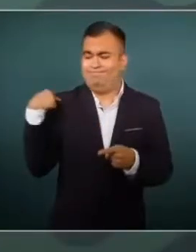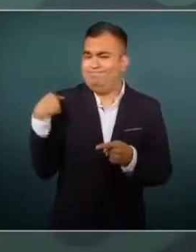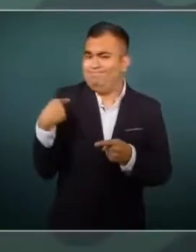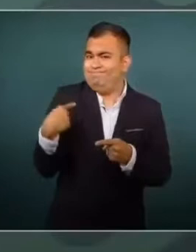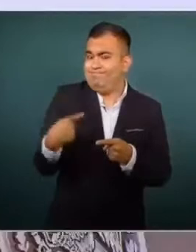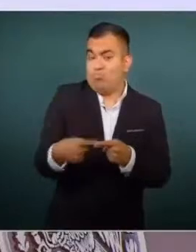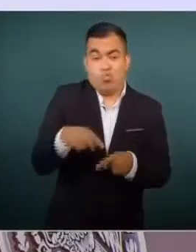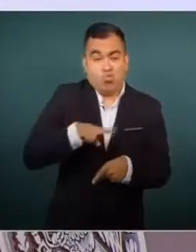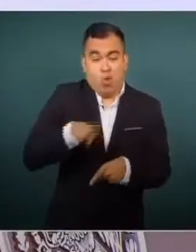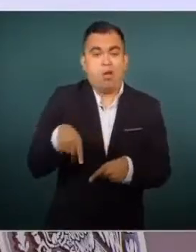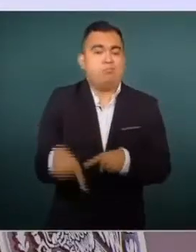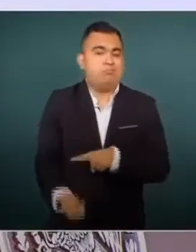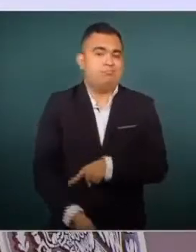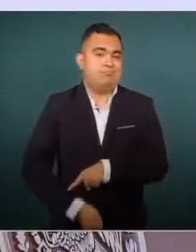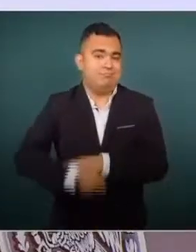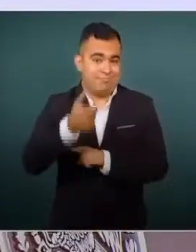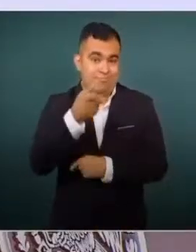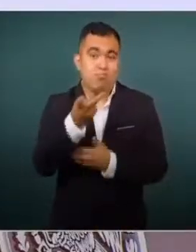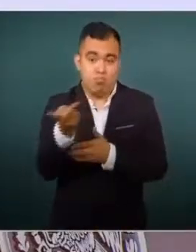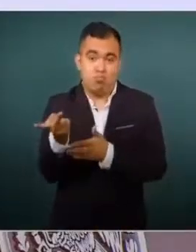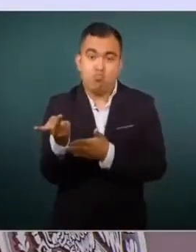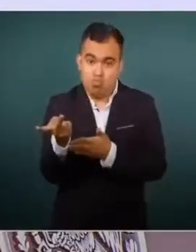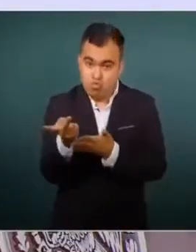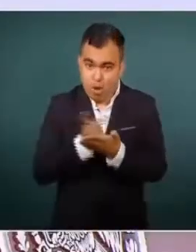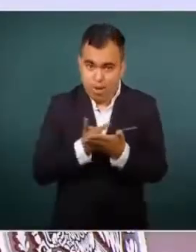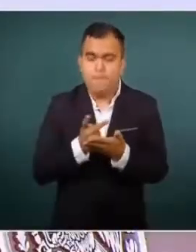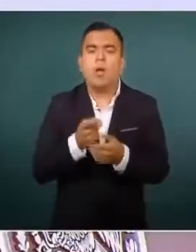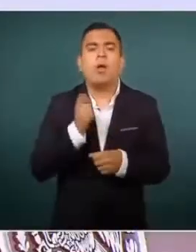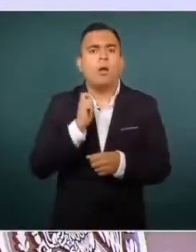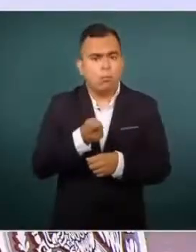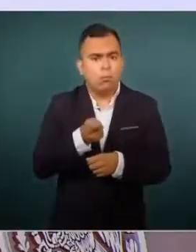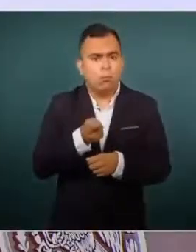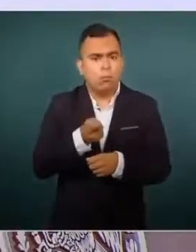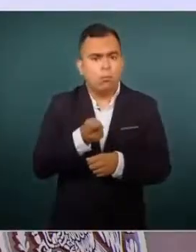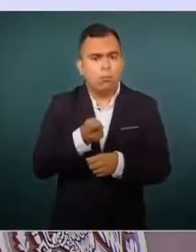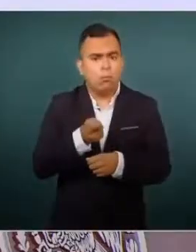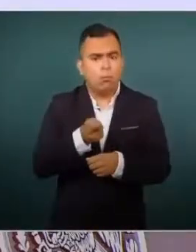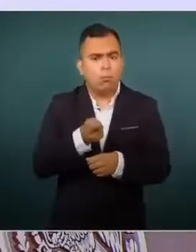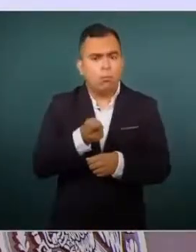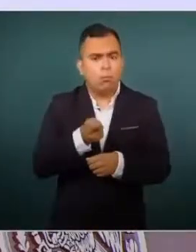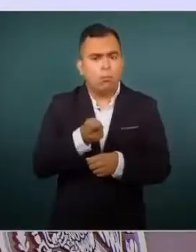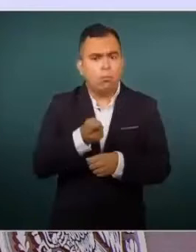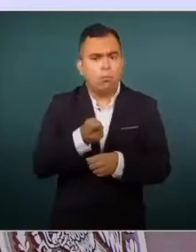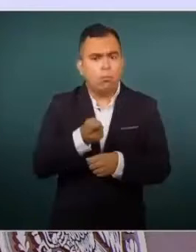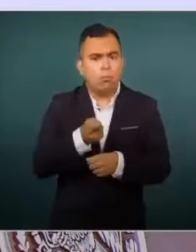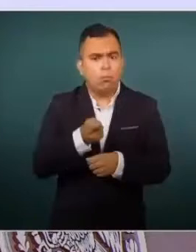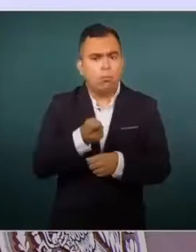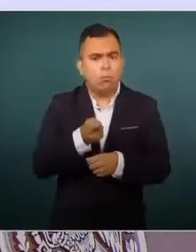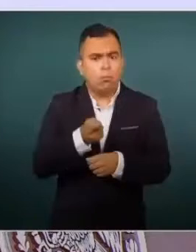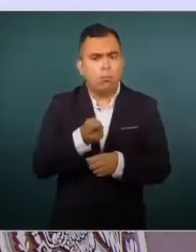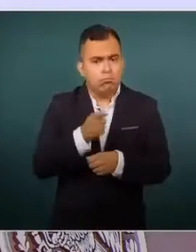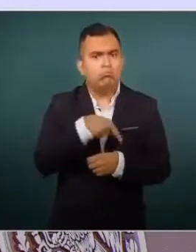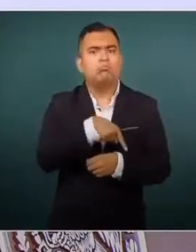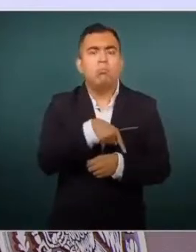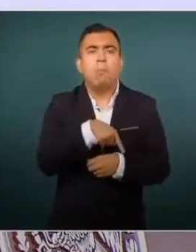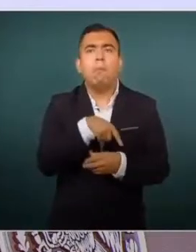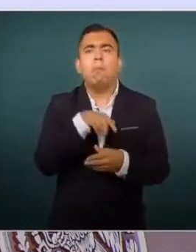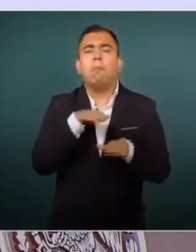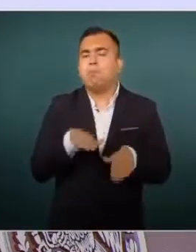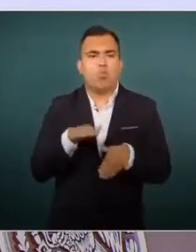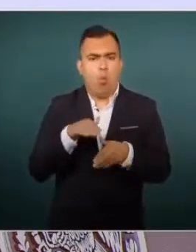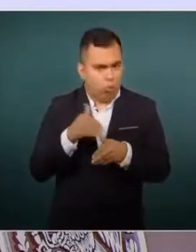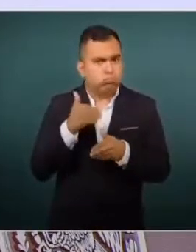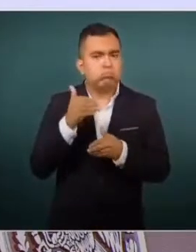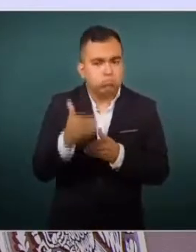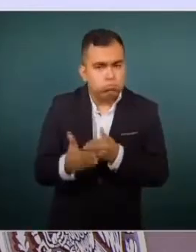before. Y se ha ido avanzando. And it has been advancing. Aquí